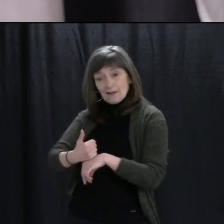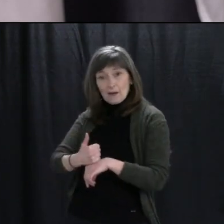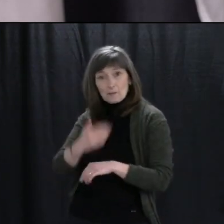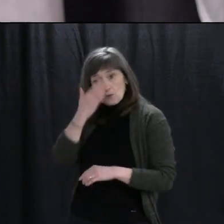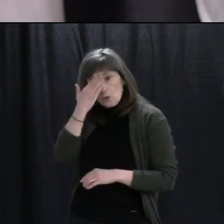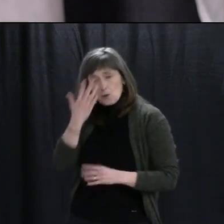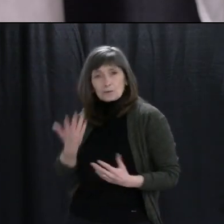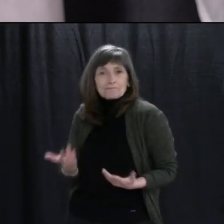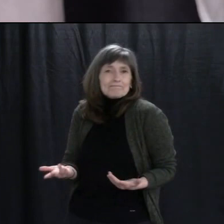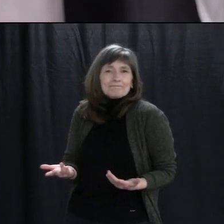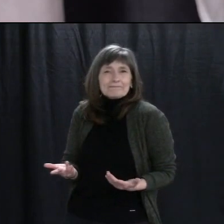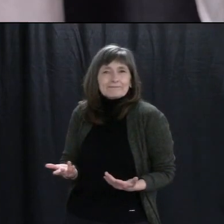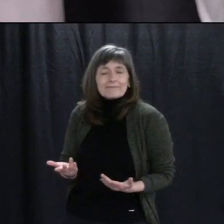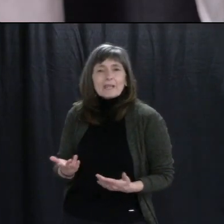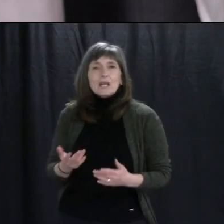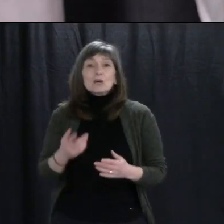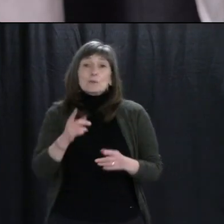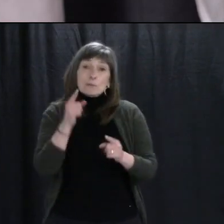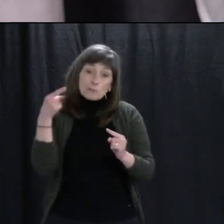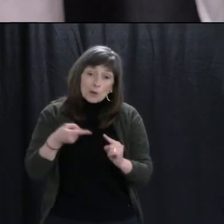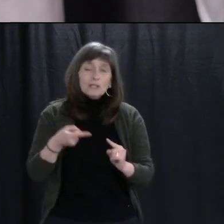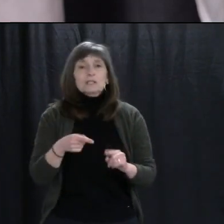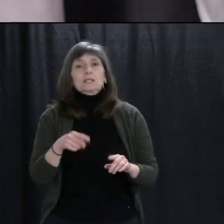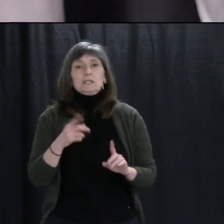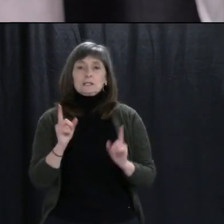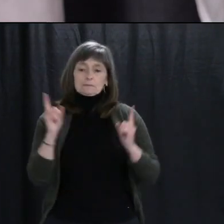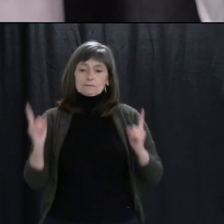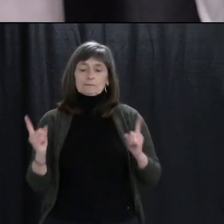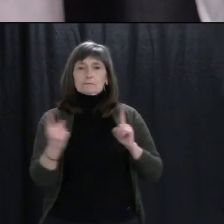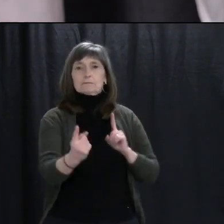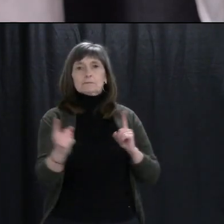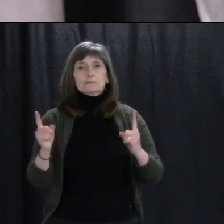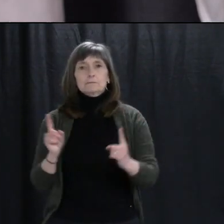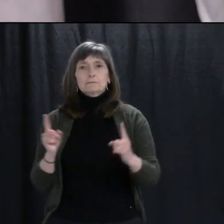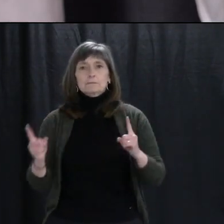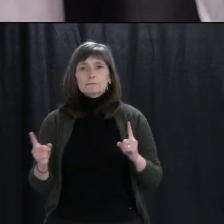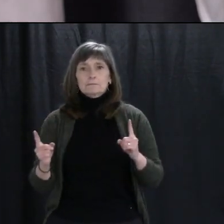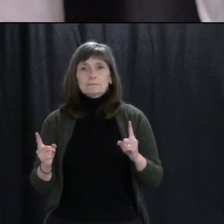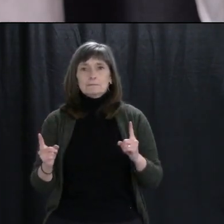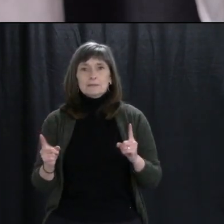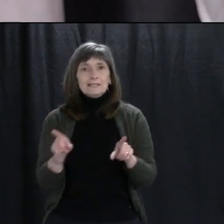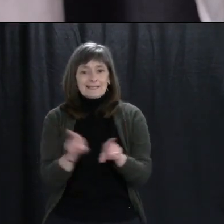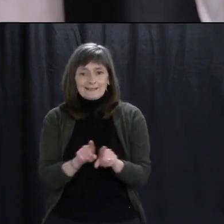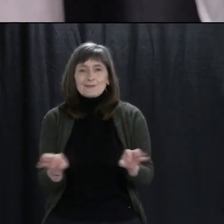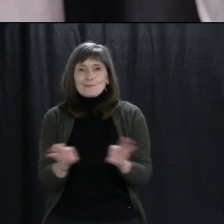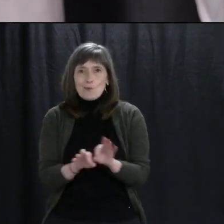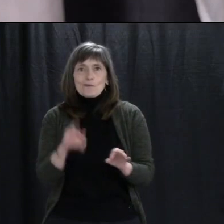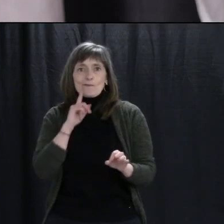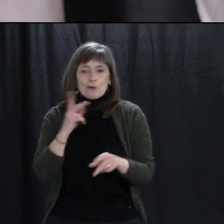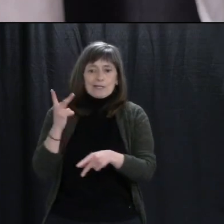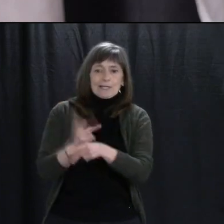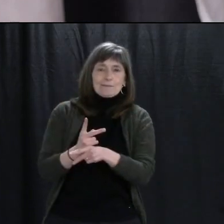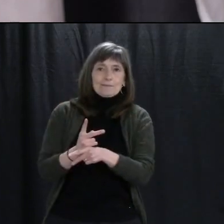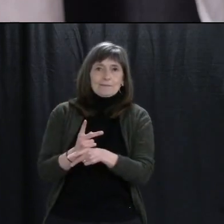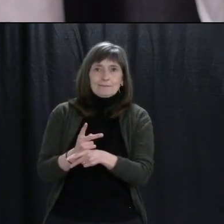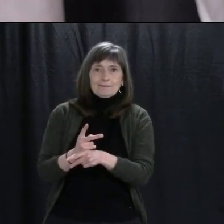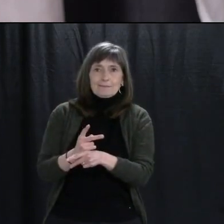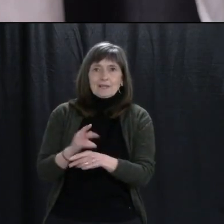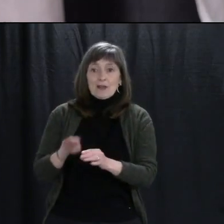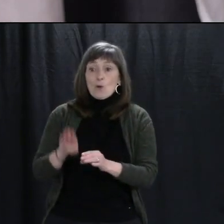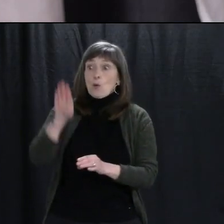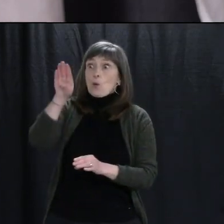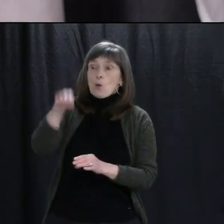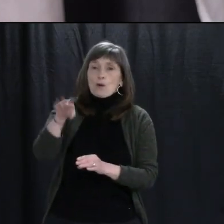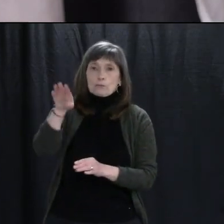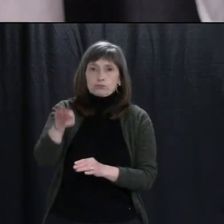Labradorian. And I would suggest to every Canadian to make sure that they practice physical distancing. That is the best tool, the best ammunition that